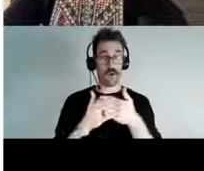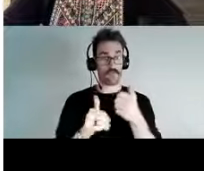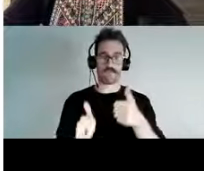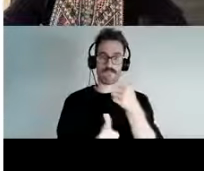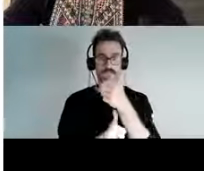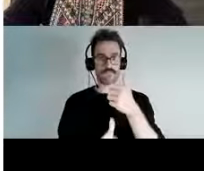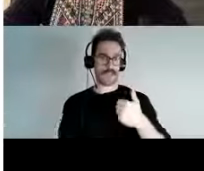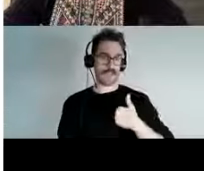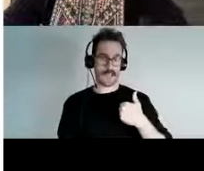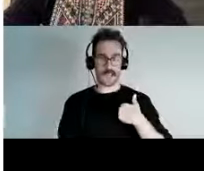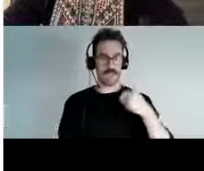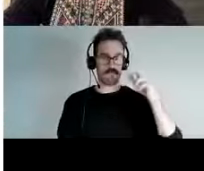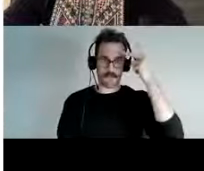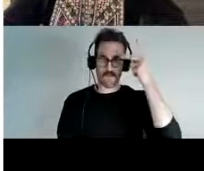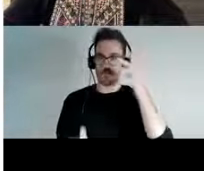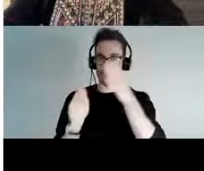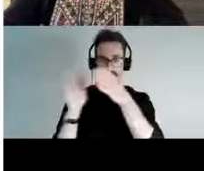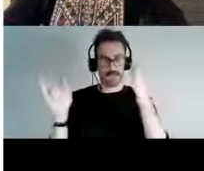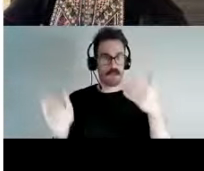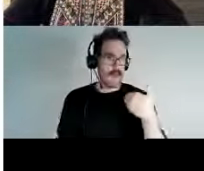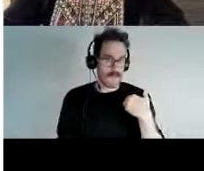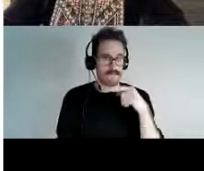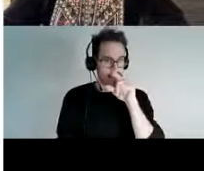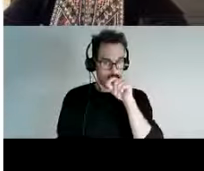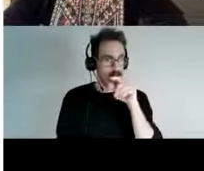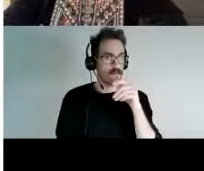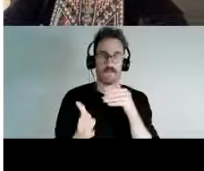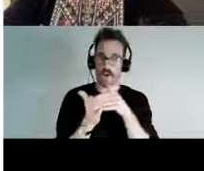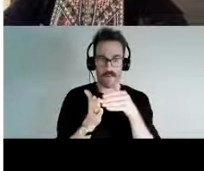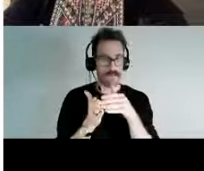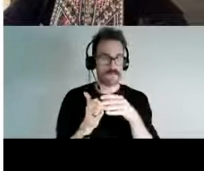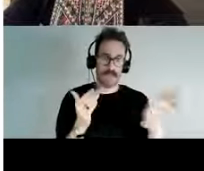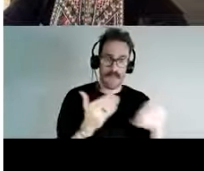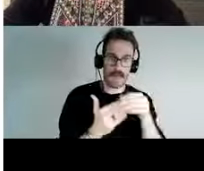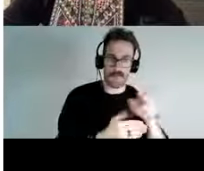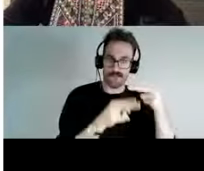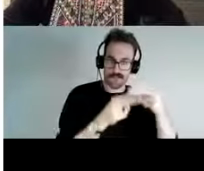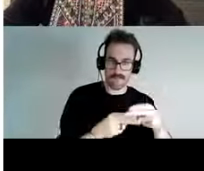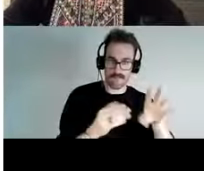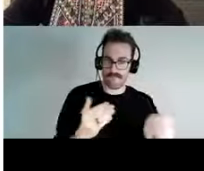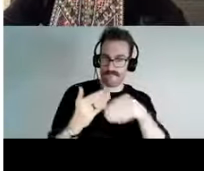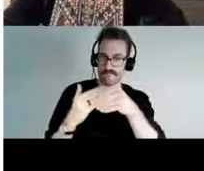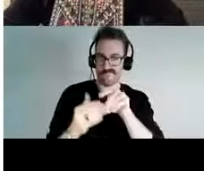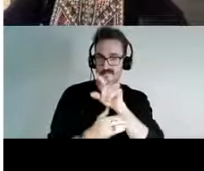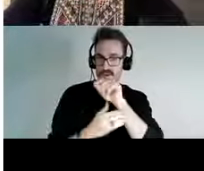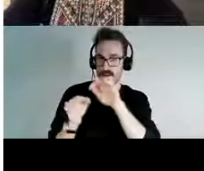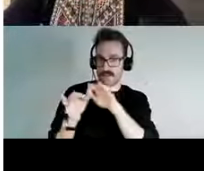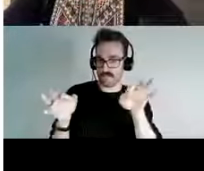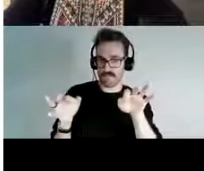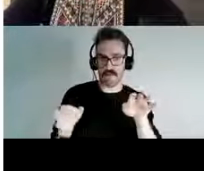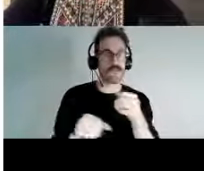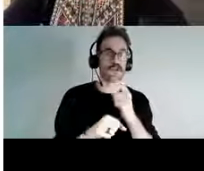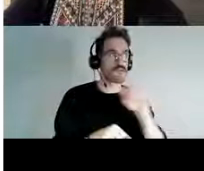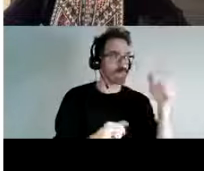have Twitter accounts, and we regularly tag them and GARAP's Twitter feed to make sure there is a wide awareness of